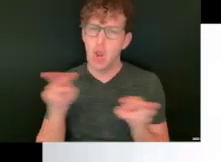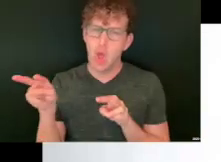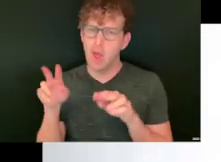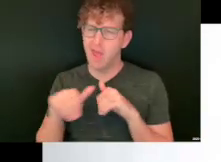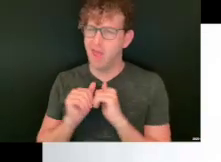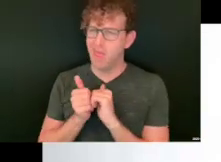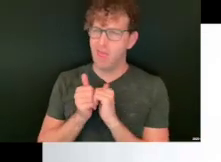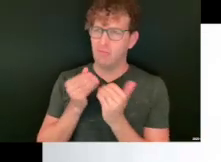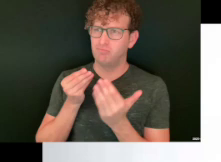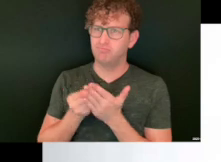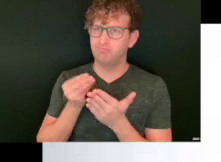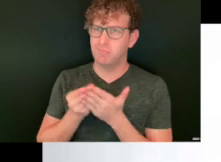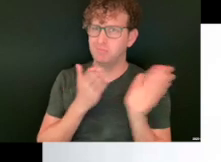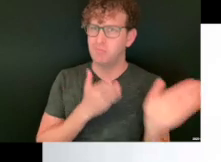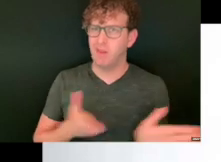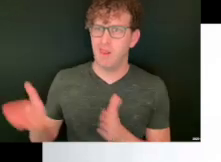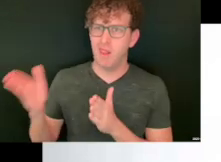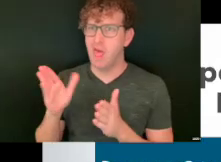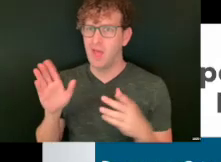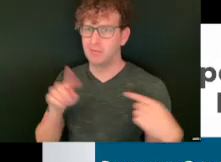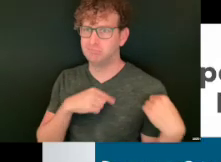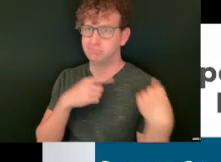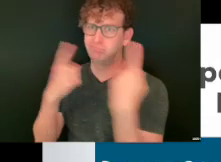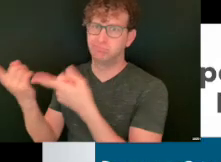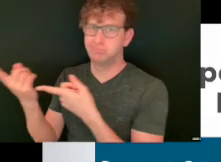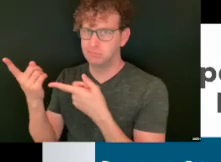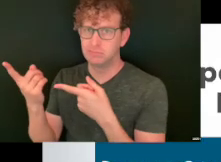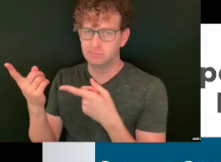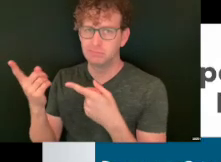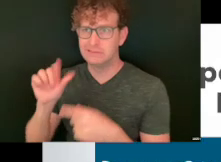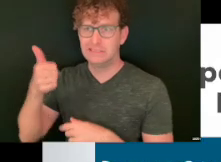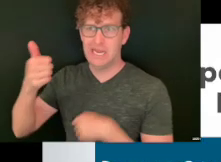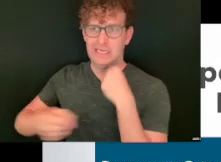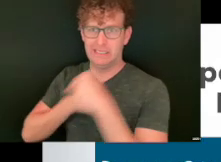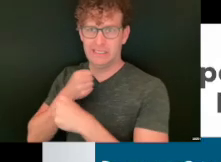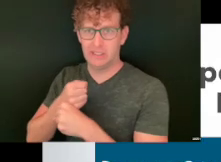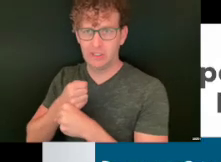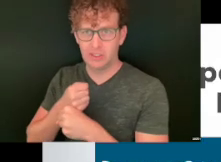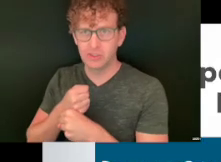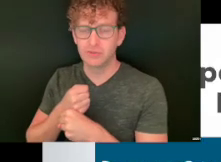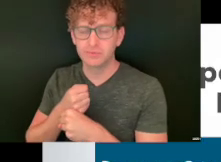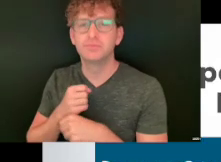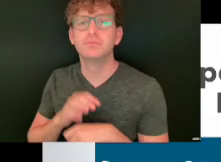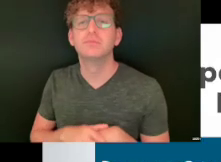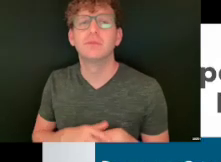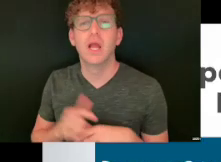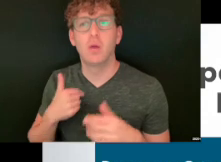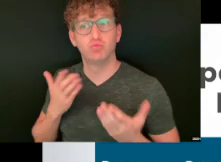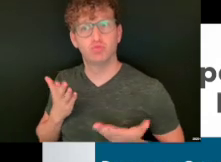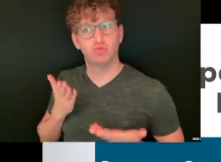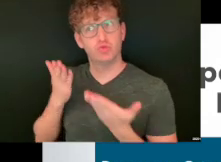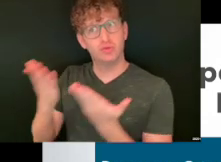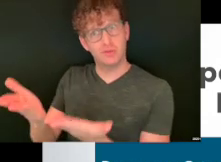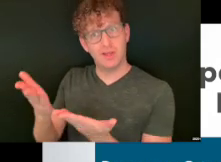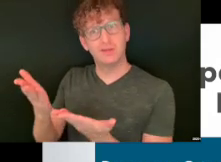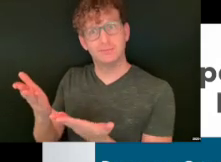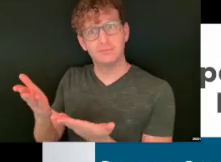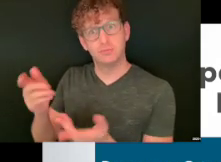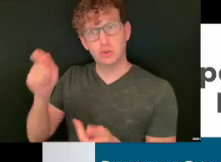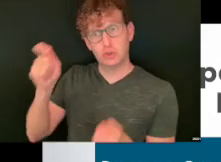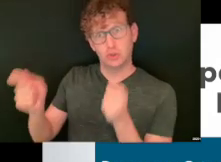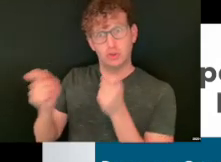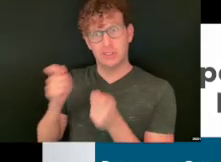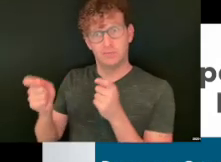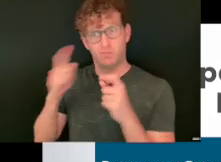so my last few slides is to look at the governor's proposed January budget and our upcoming meetings. Thanks for the